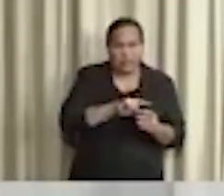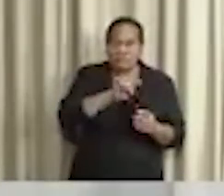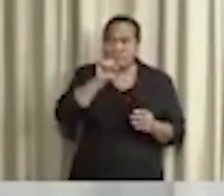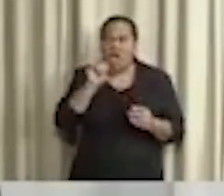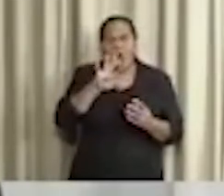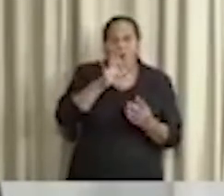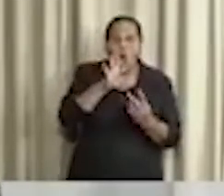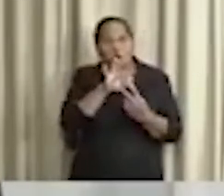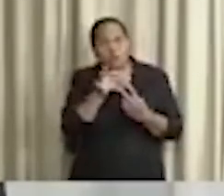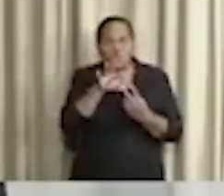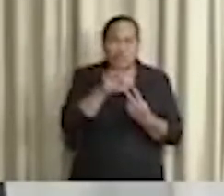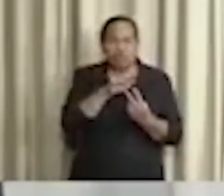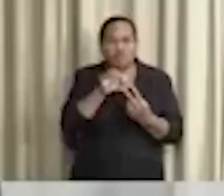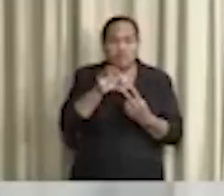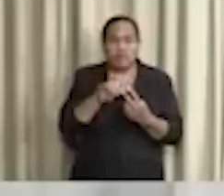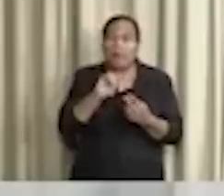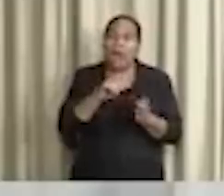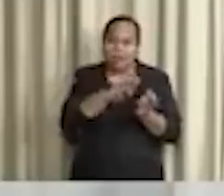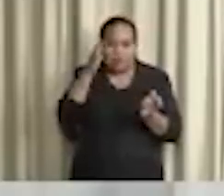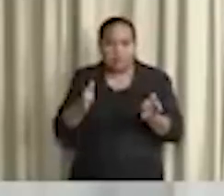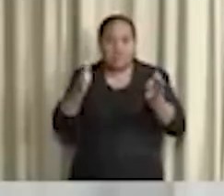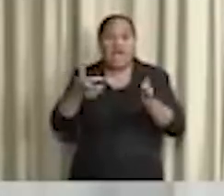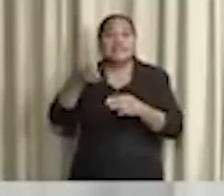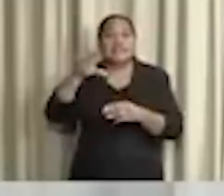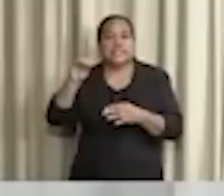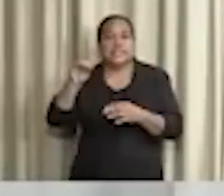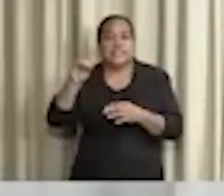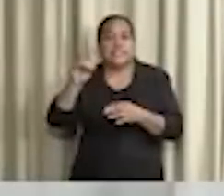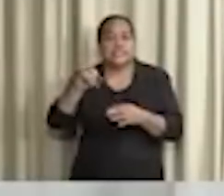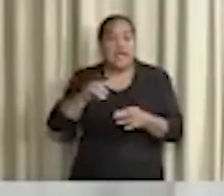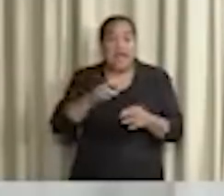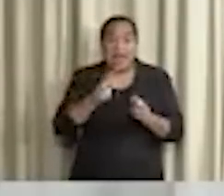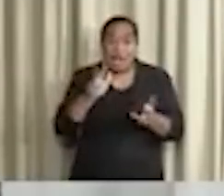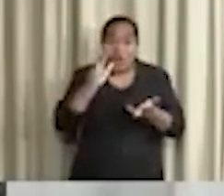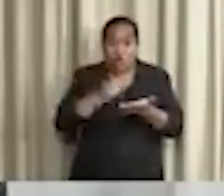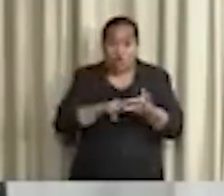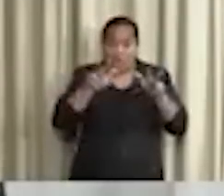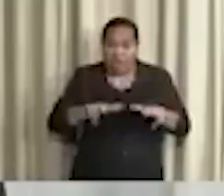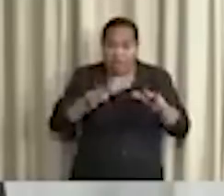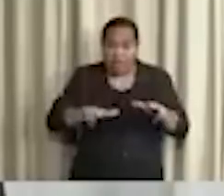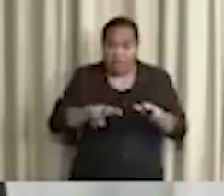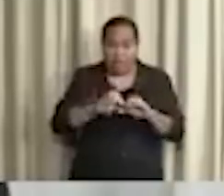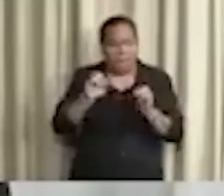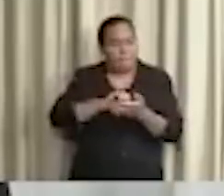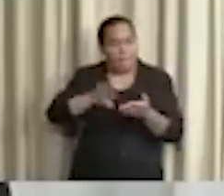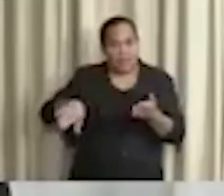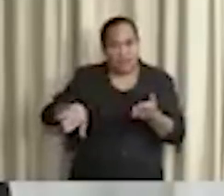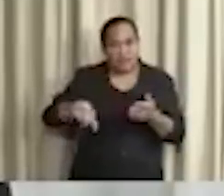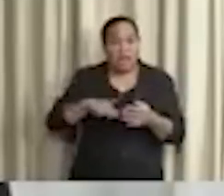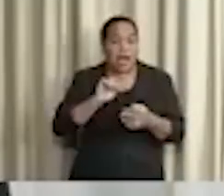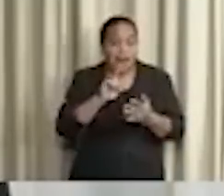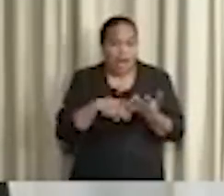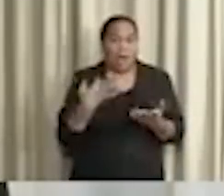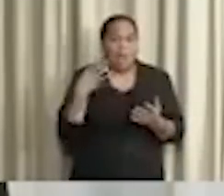55, and the removal of contract-based appointments apply to civil servants effective from 1st of